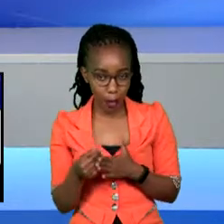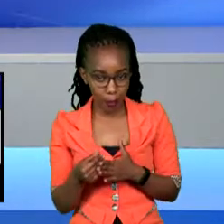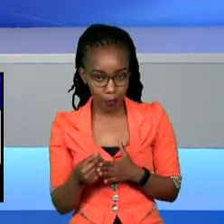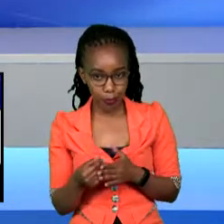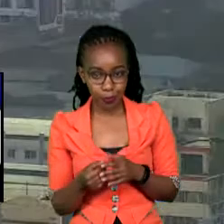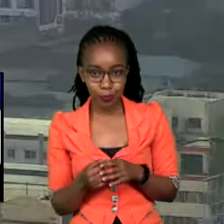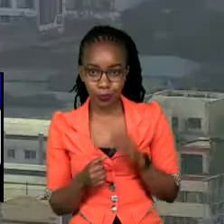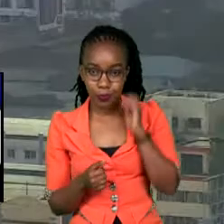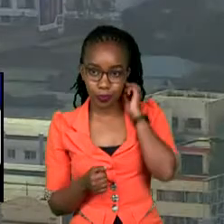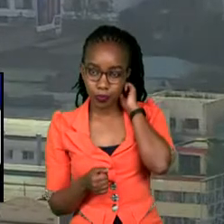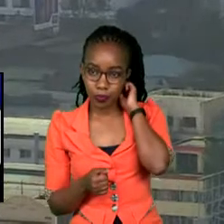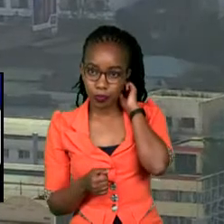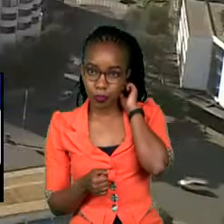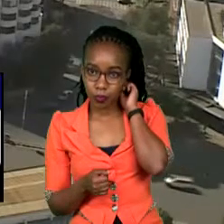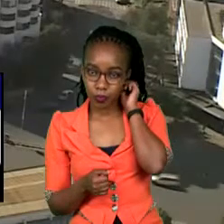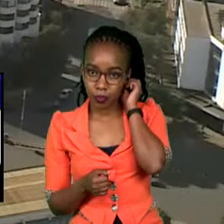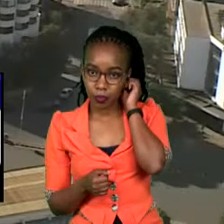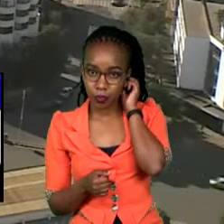reports.